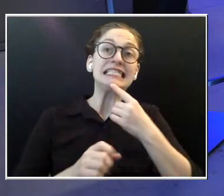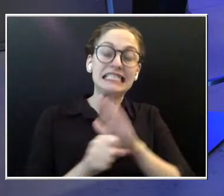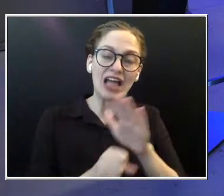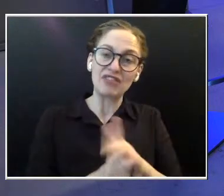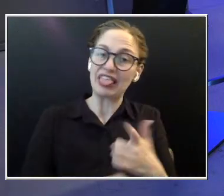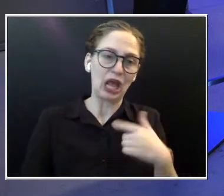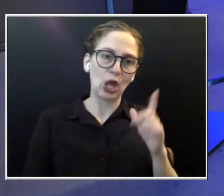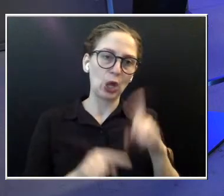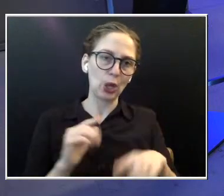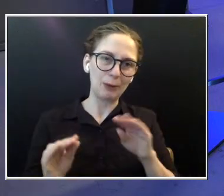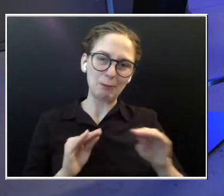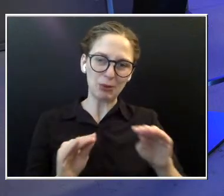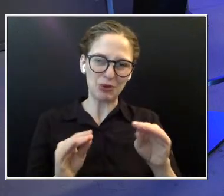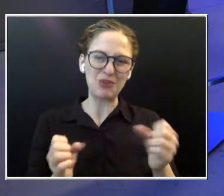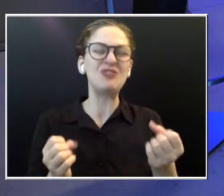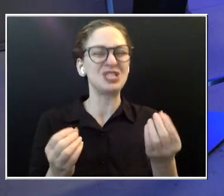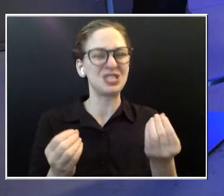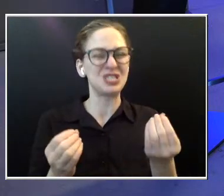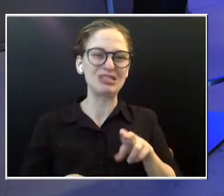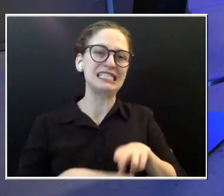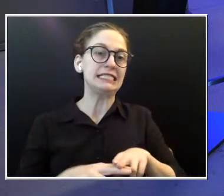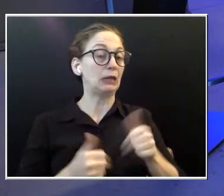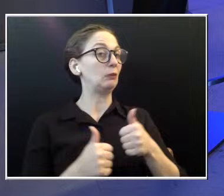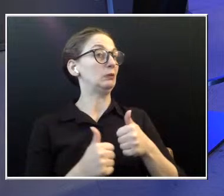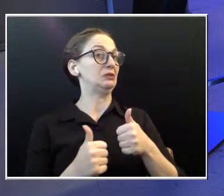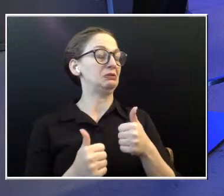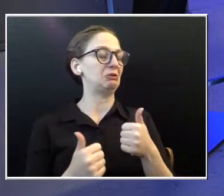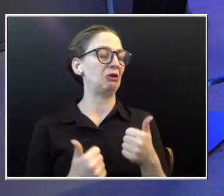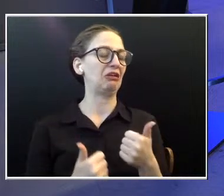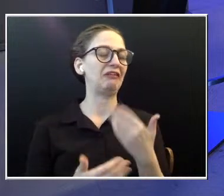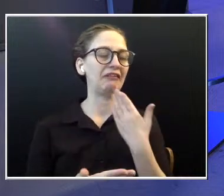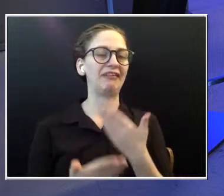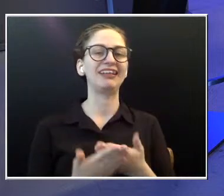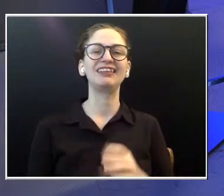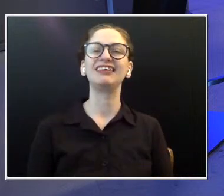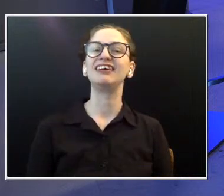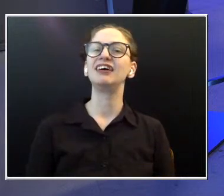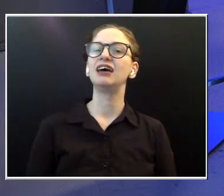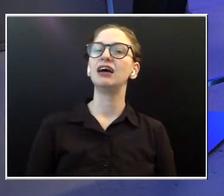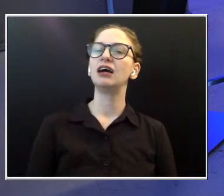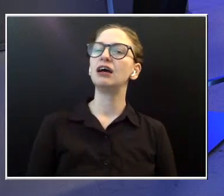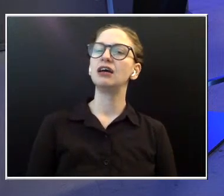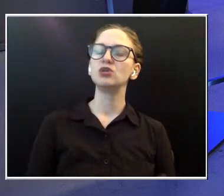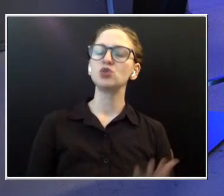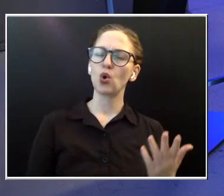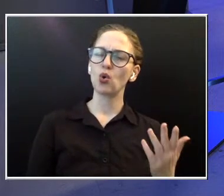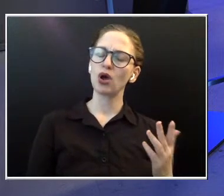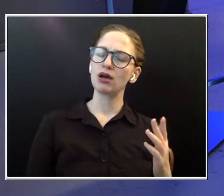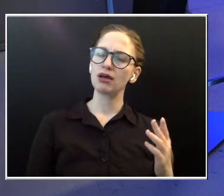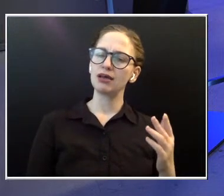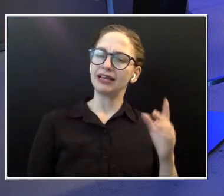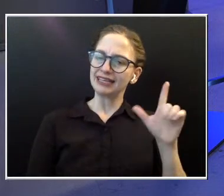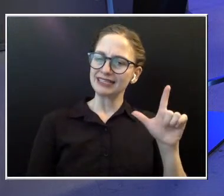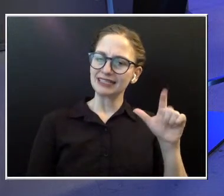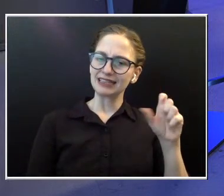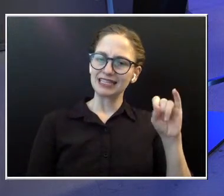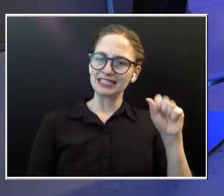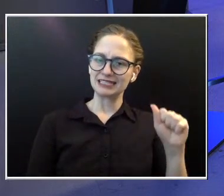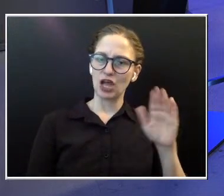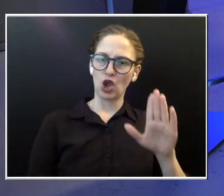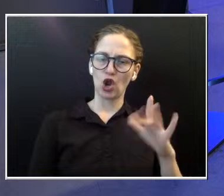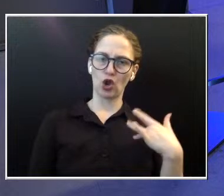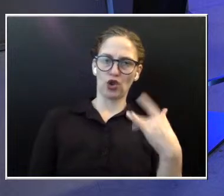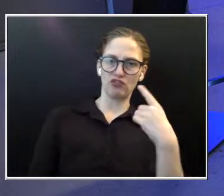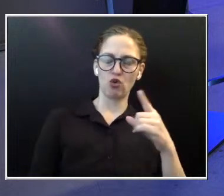go. All right, so Lisa, or Dr. Is Lisa a lot less likely to develop cancer now? Tell us what the